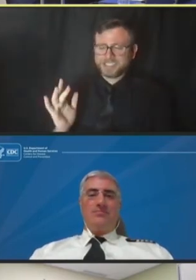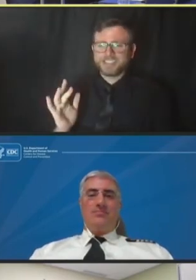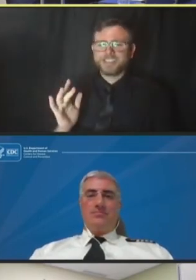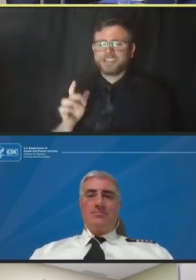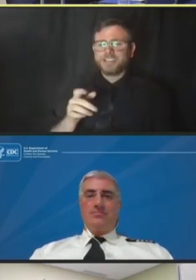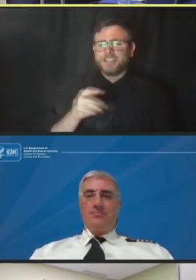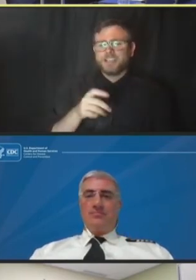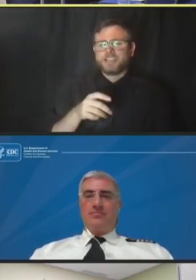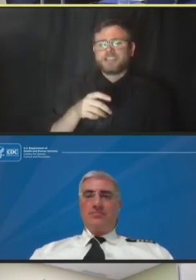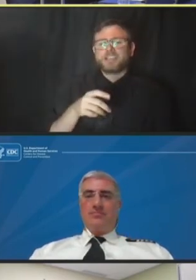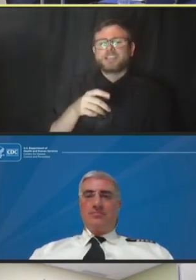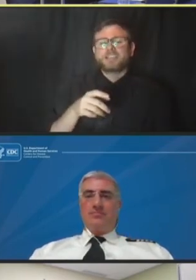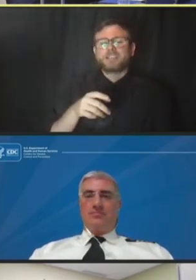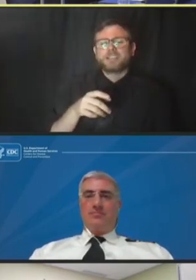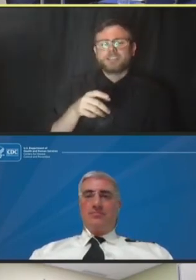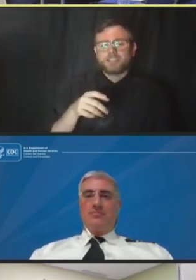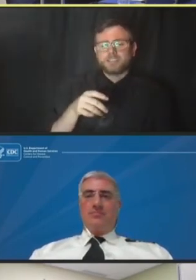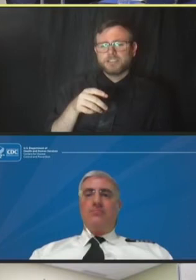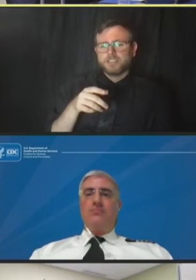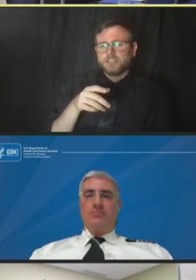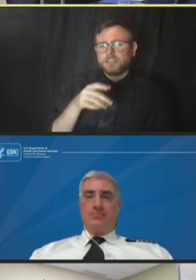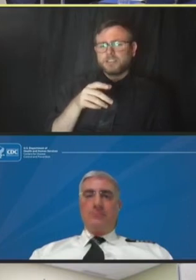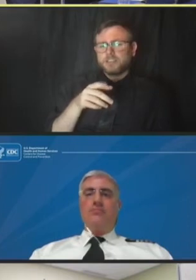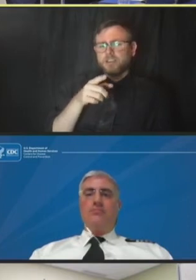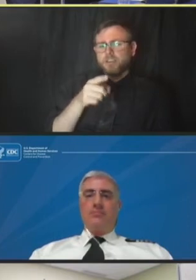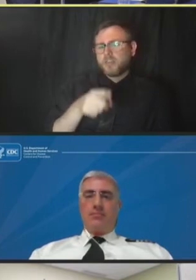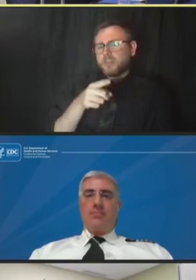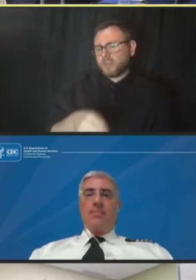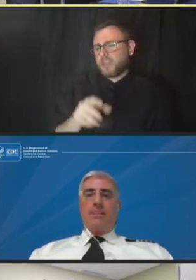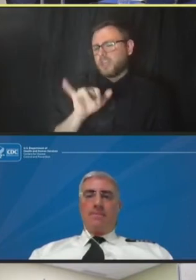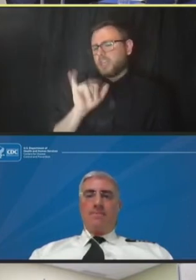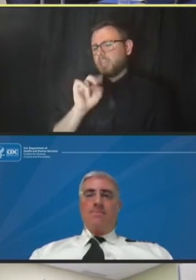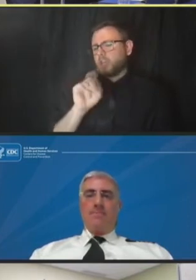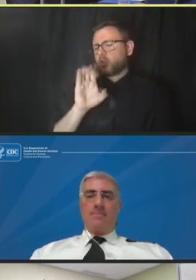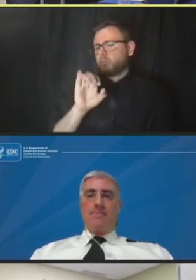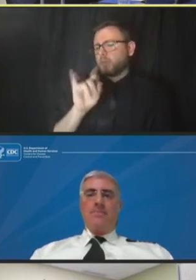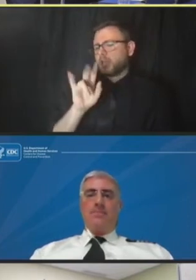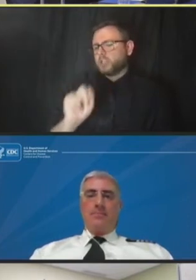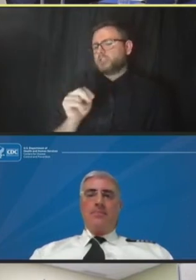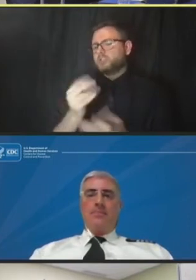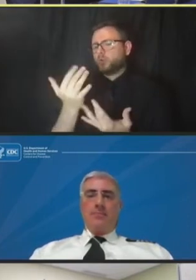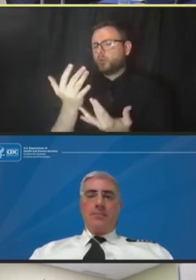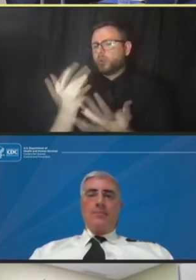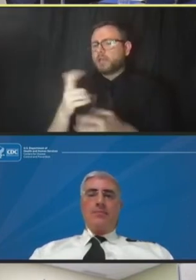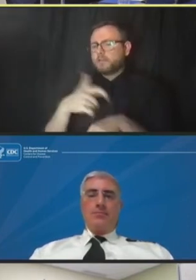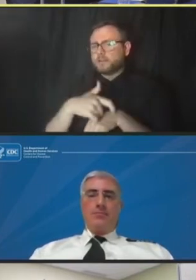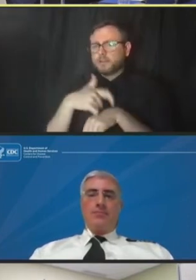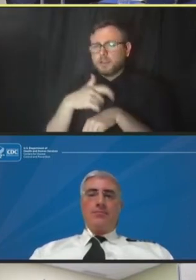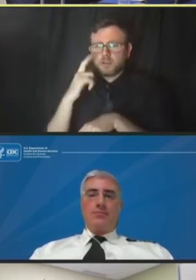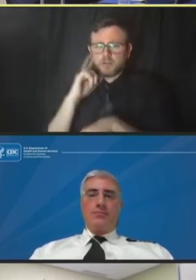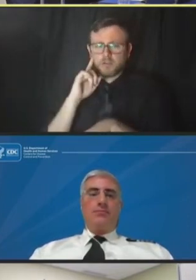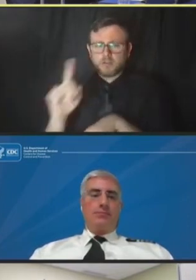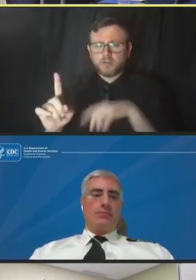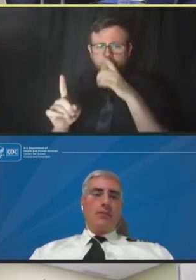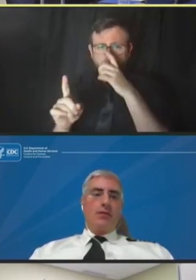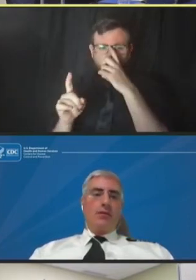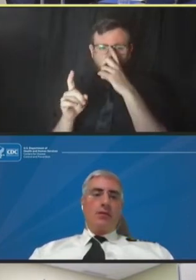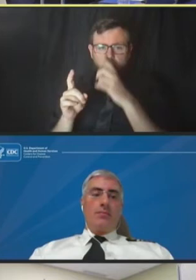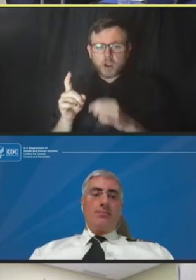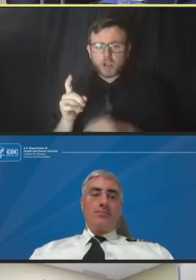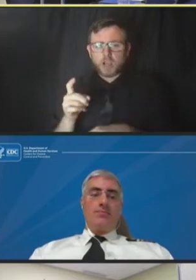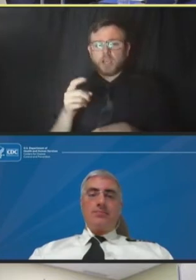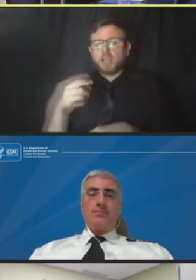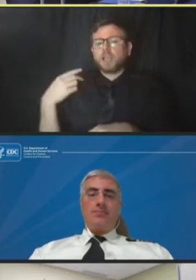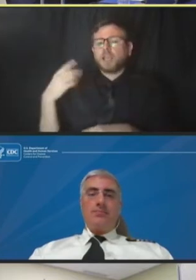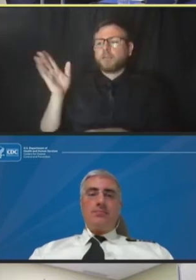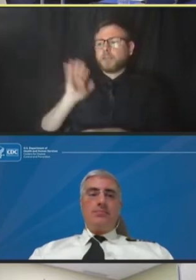Schechter's question is, have the incubation periods varied from historical cases, and does that have implications for the window for PEP